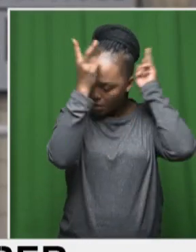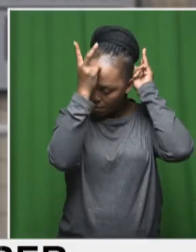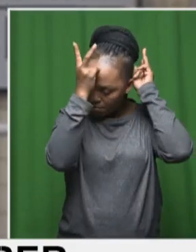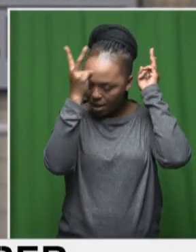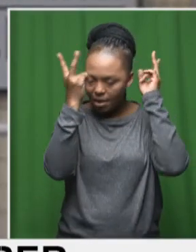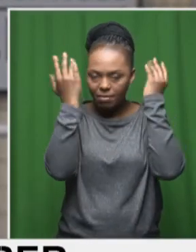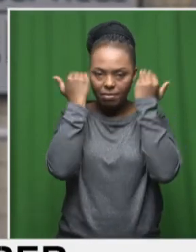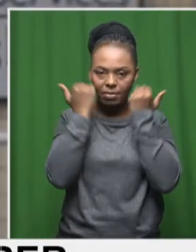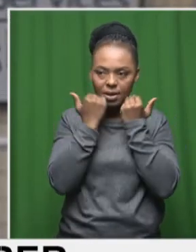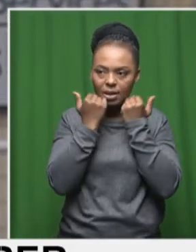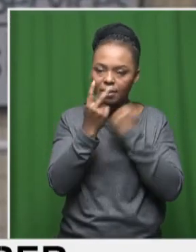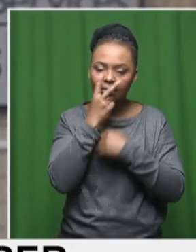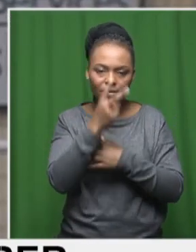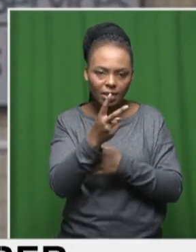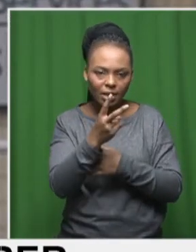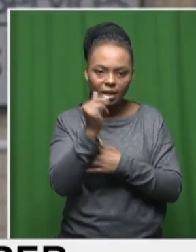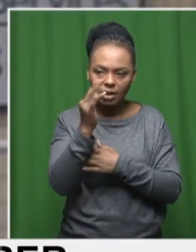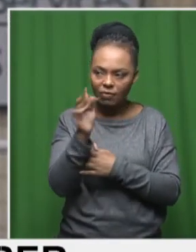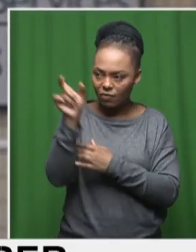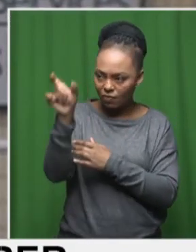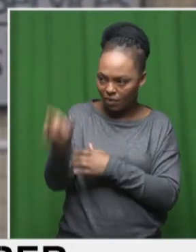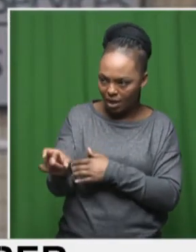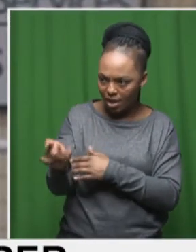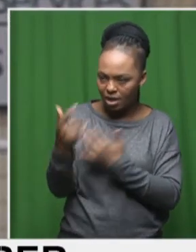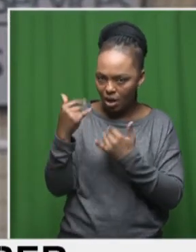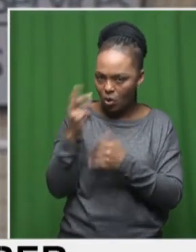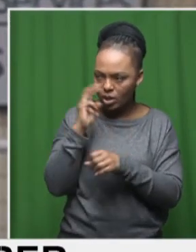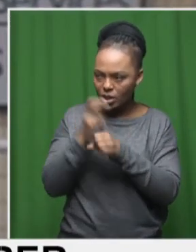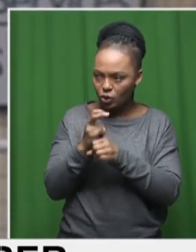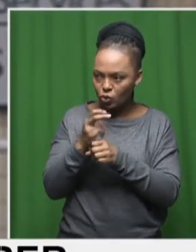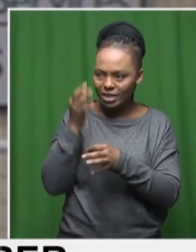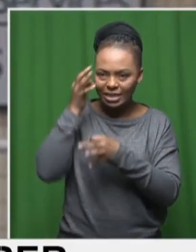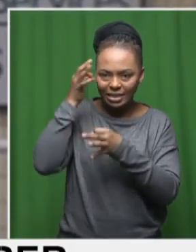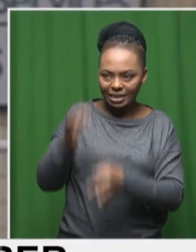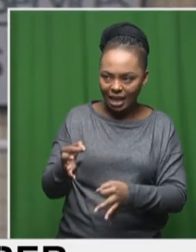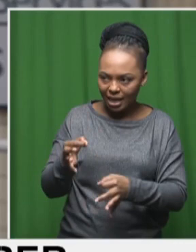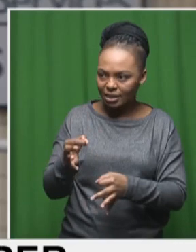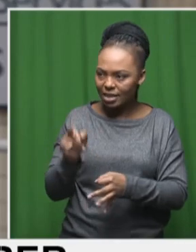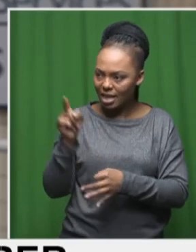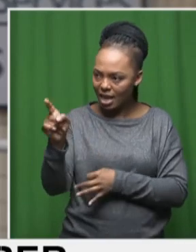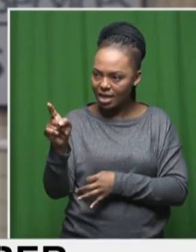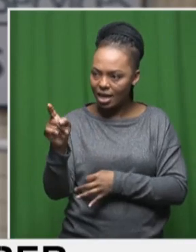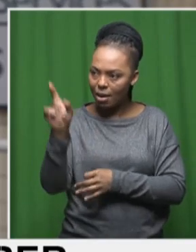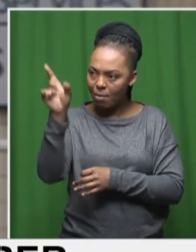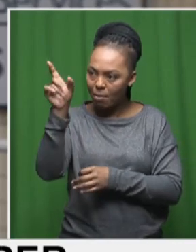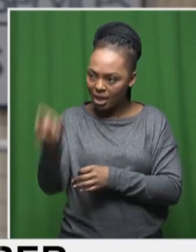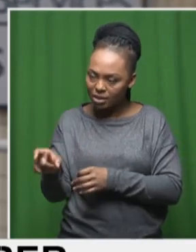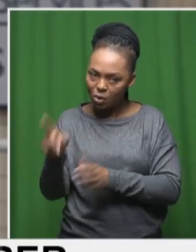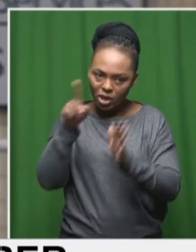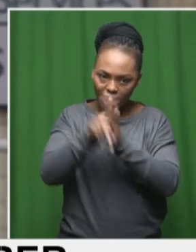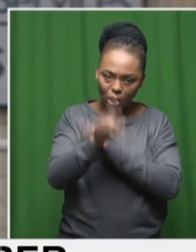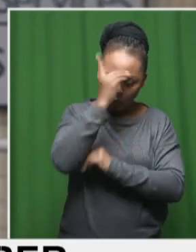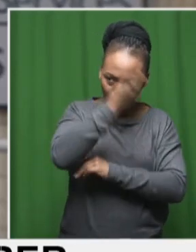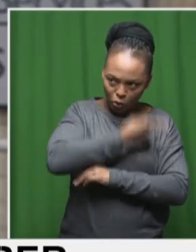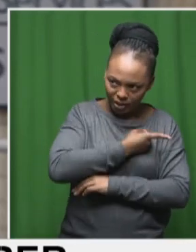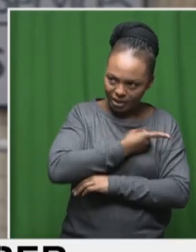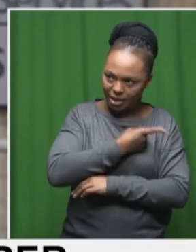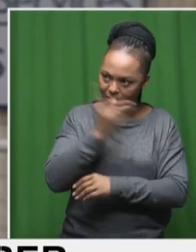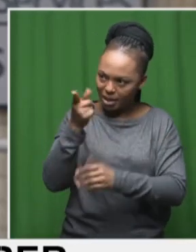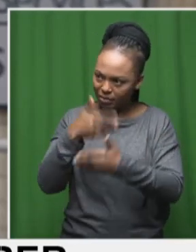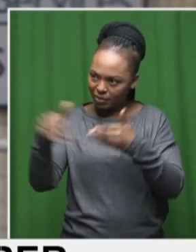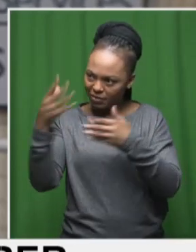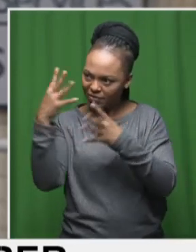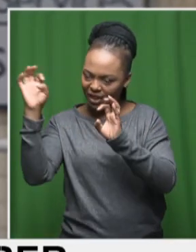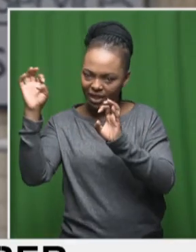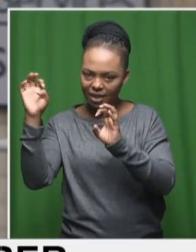whether your daughter's killer goes free. As a family, you've always been against him being granted a parole. You believe that it